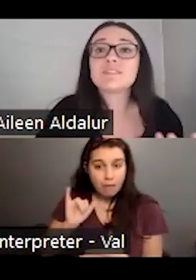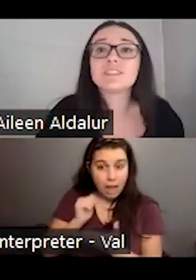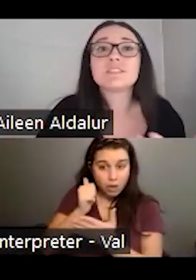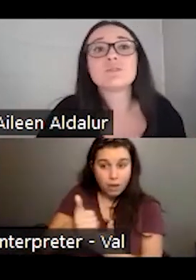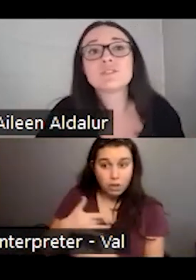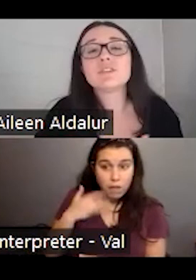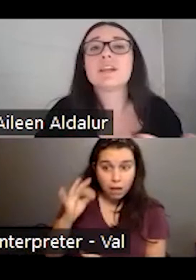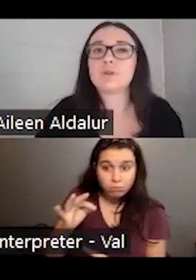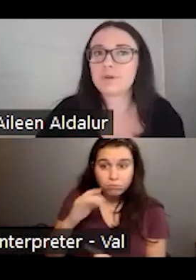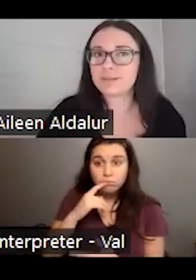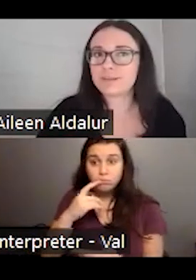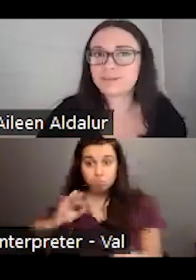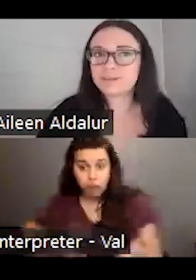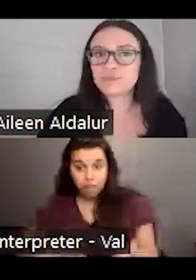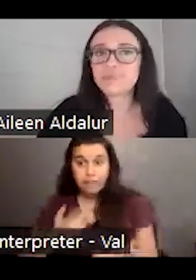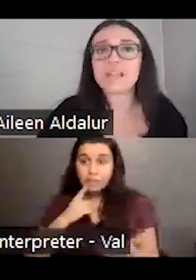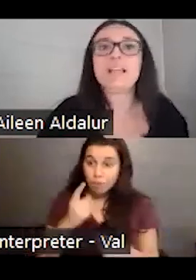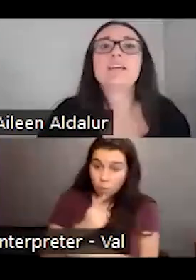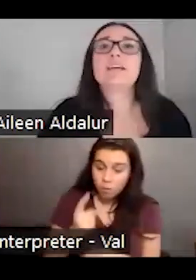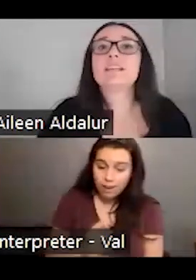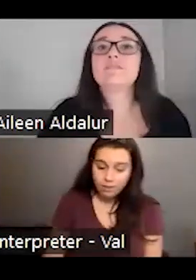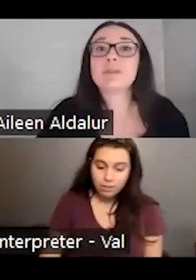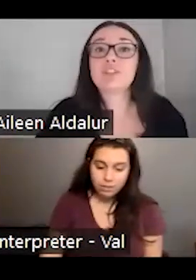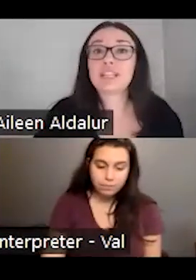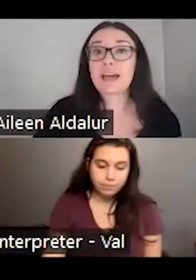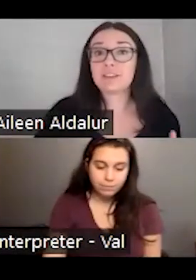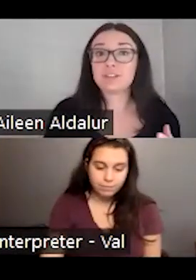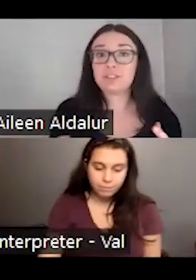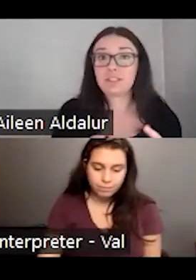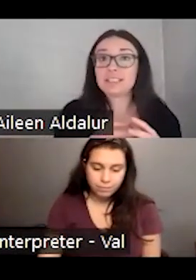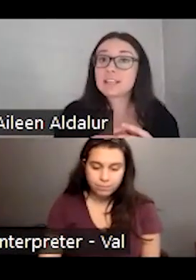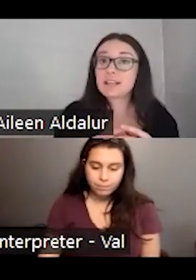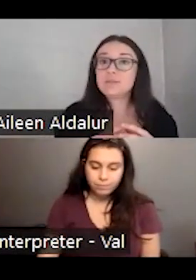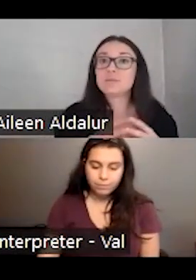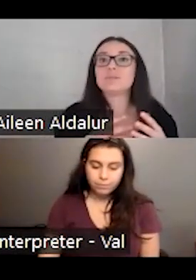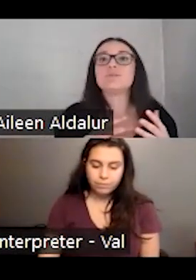intervention was relevant, useful, and appropriate. The information